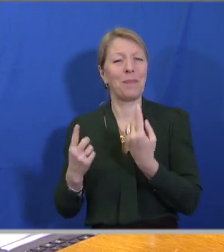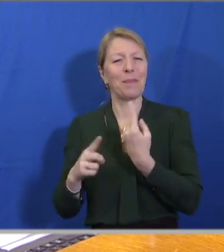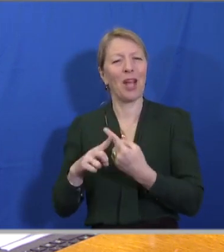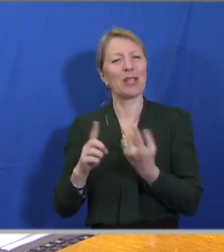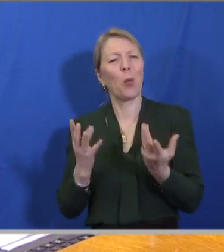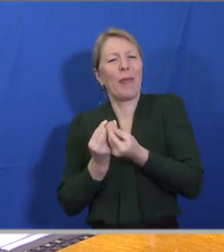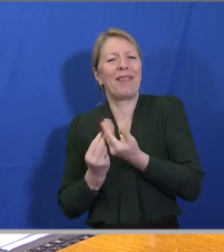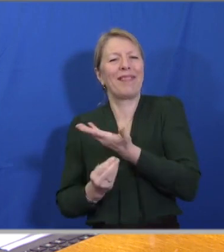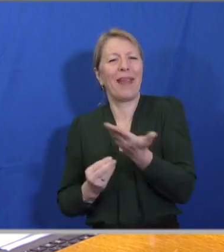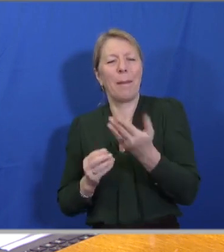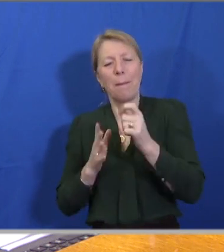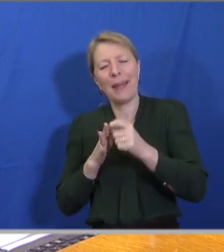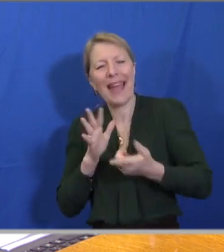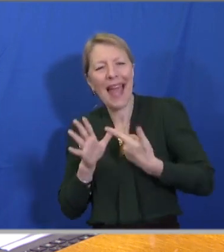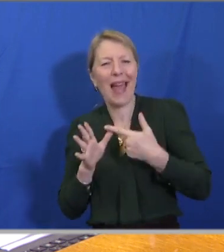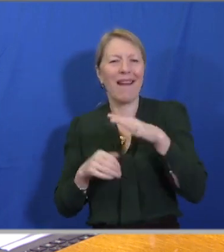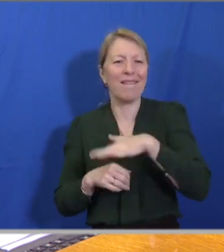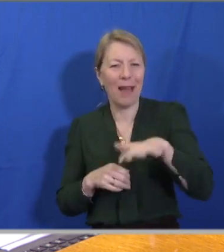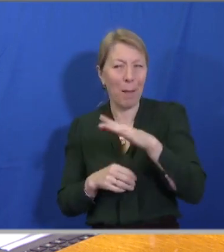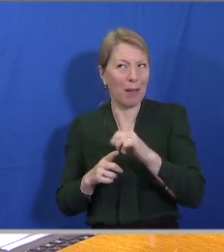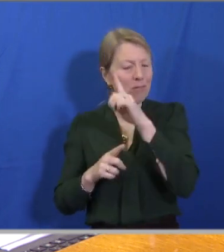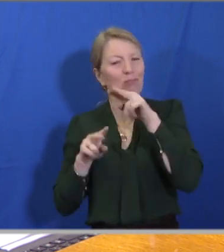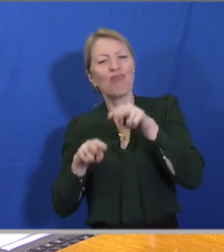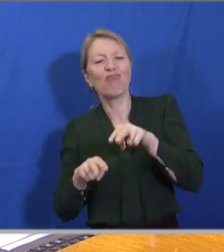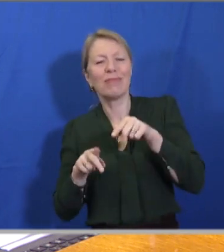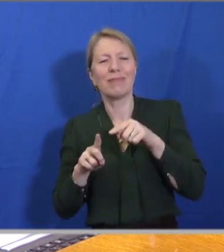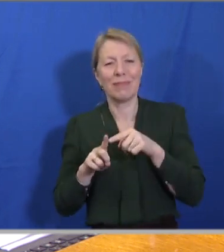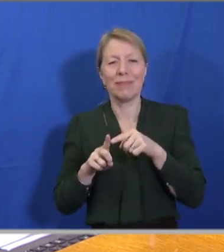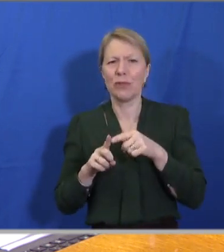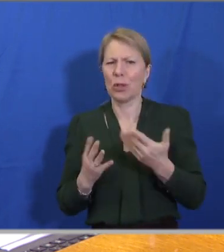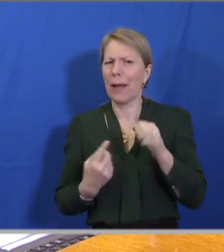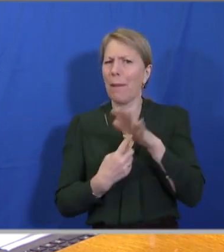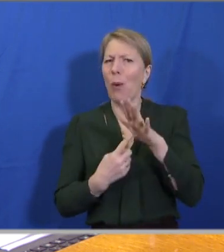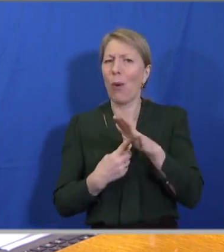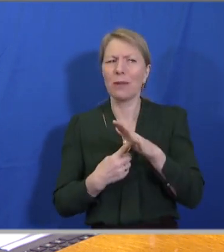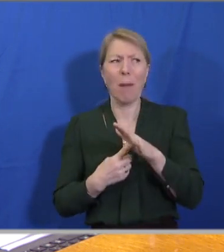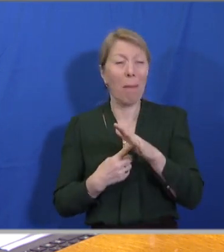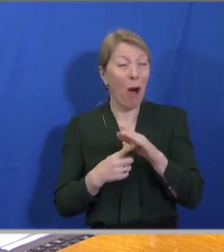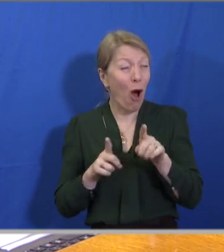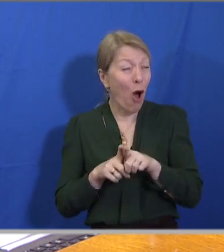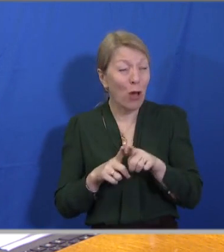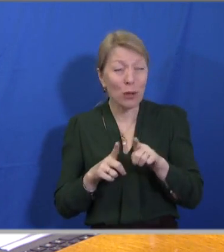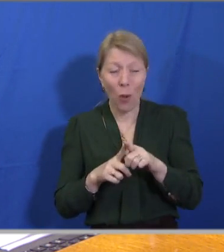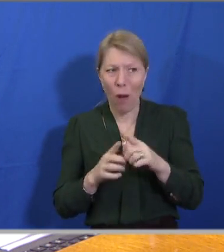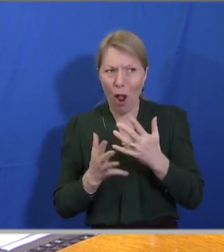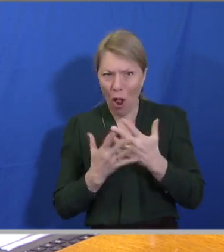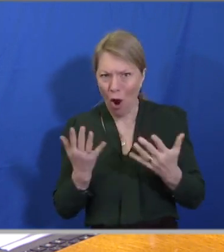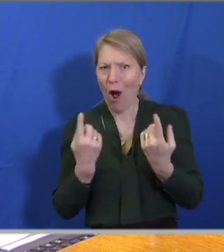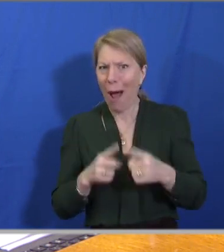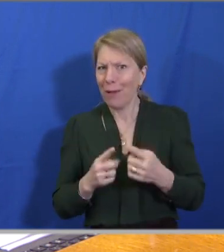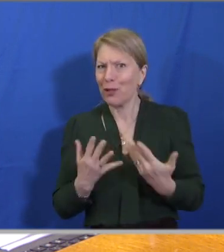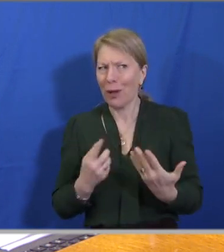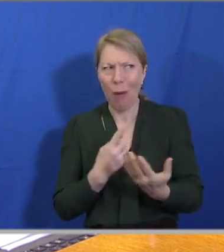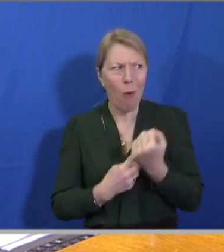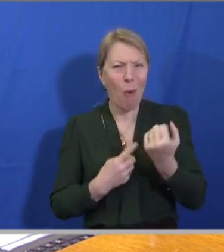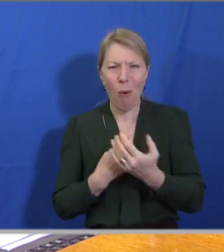gallery, and you all. I think it has been a very important day, but more importantly than that, a very productive day. I'm not in the least bit surprised about that. I have witnessed